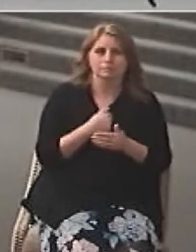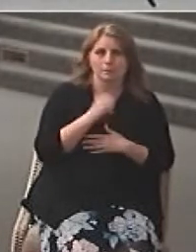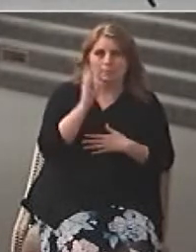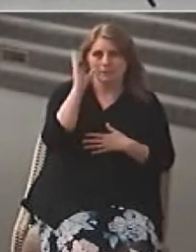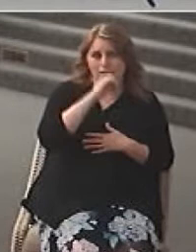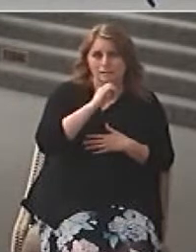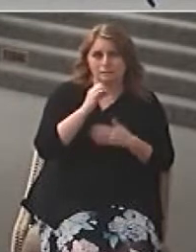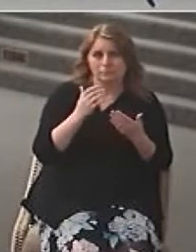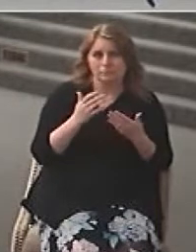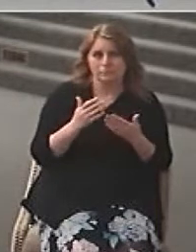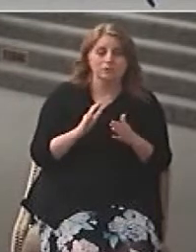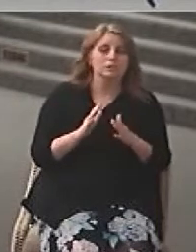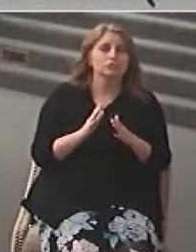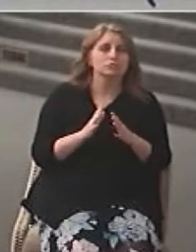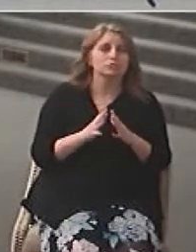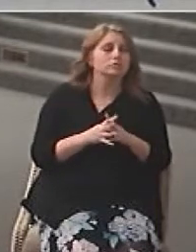finished